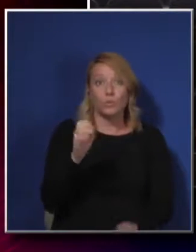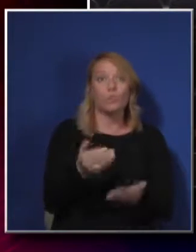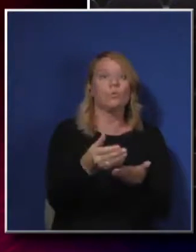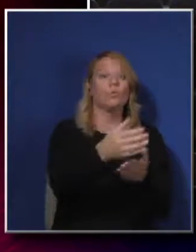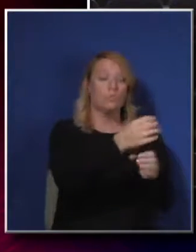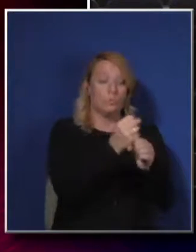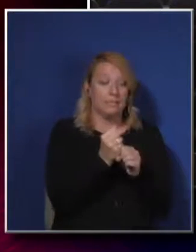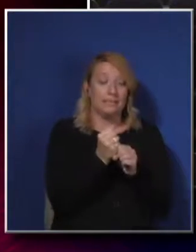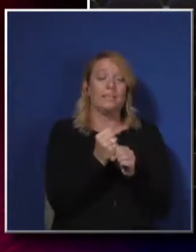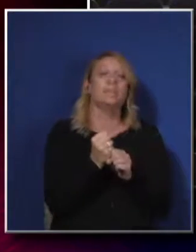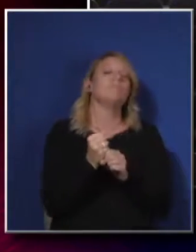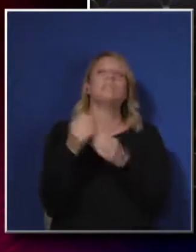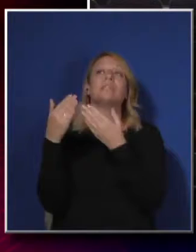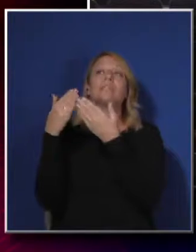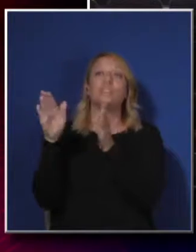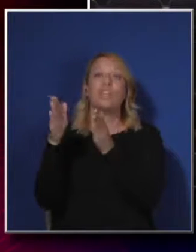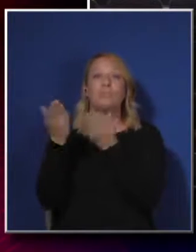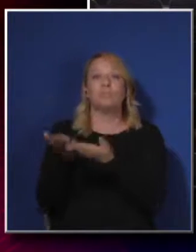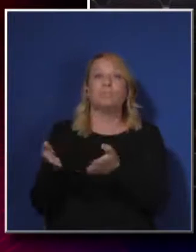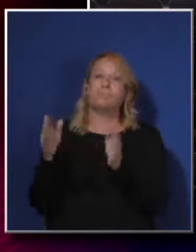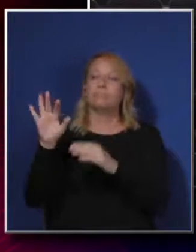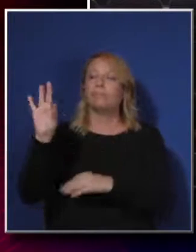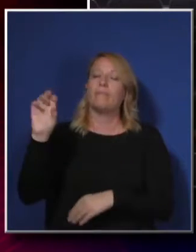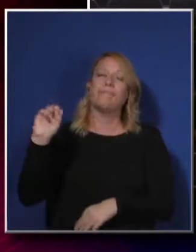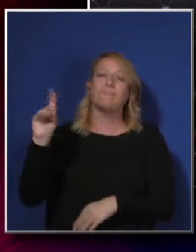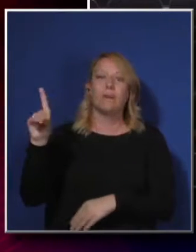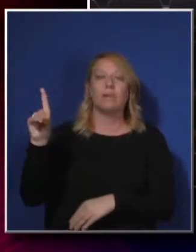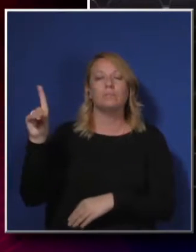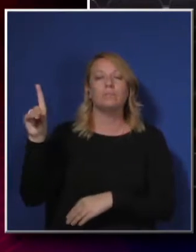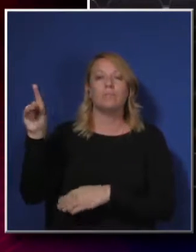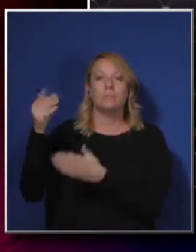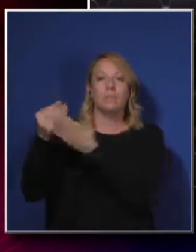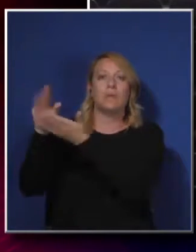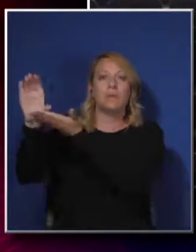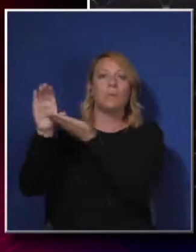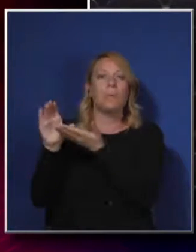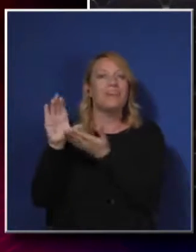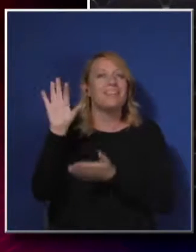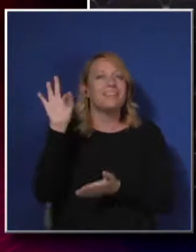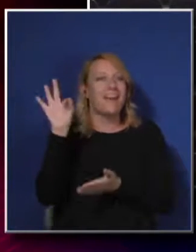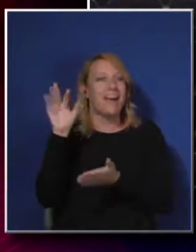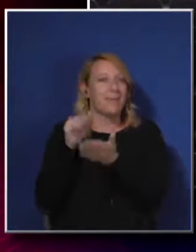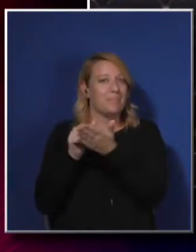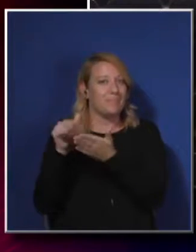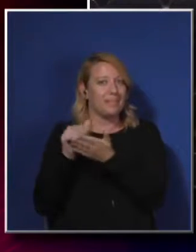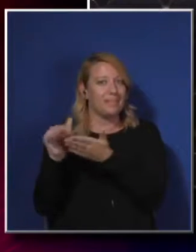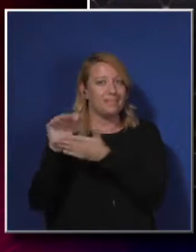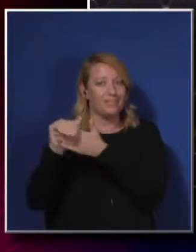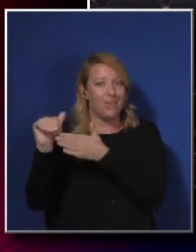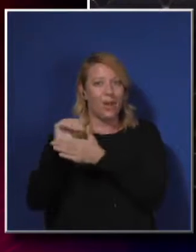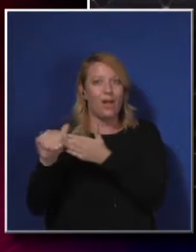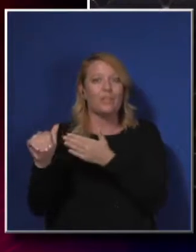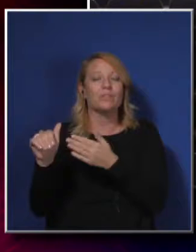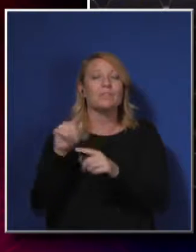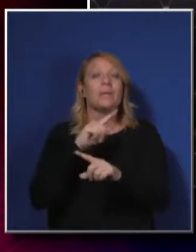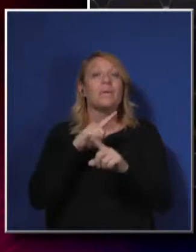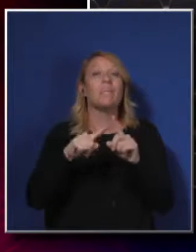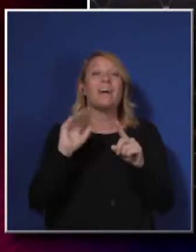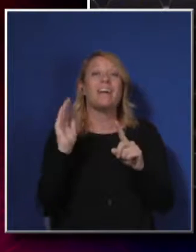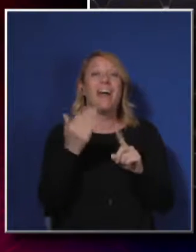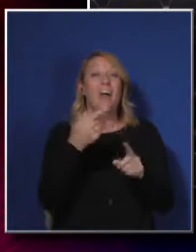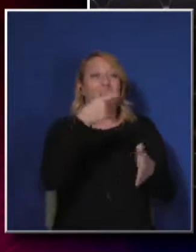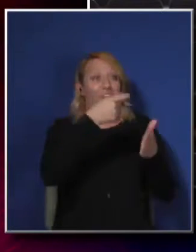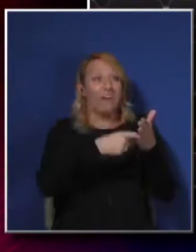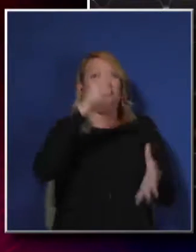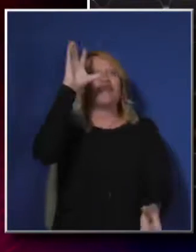appropriations totaling $9 million. However, that's offset by our expenditures totaling $13